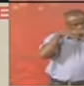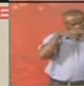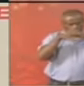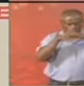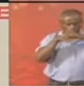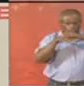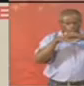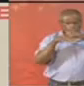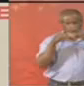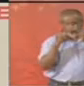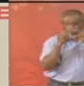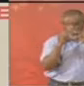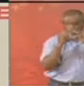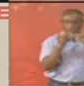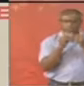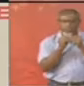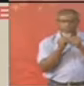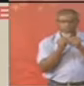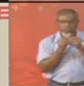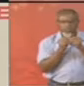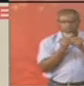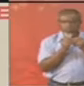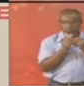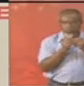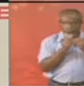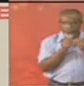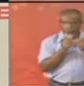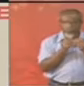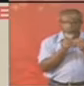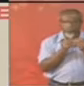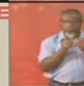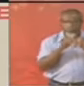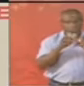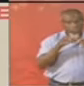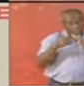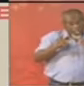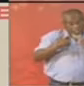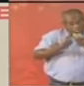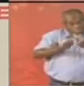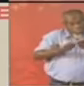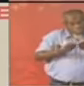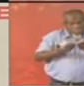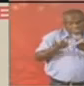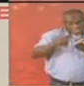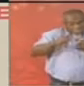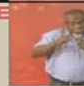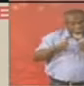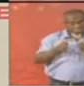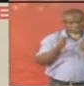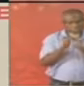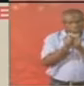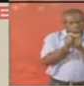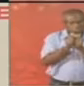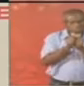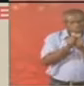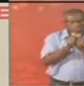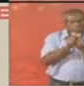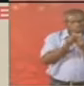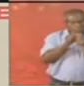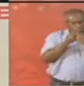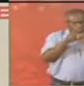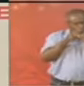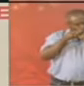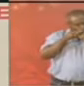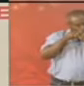to raise the chance that any one person with virus in their respiratory system will spread that virus